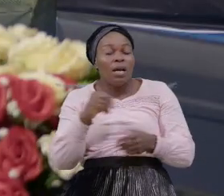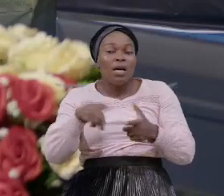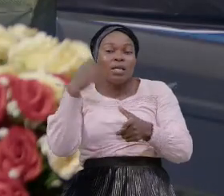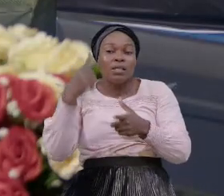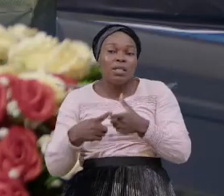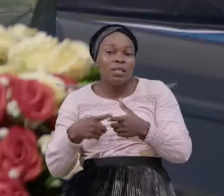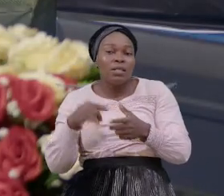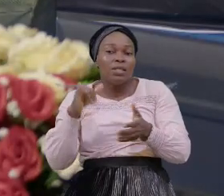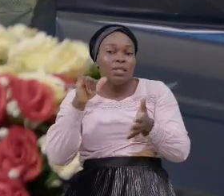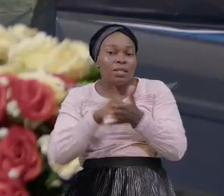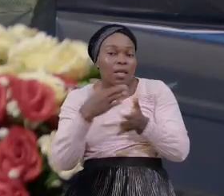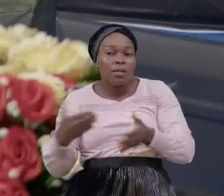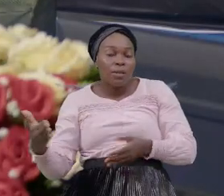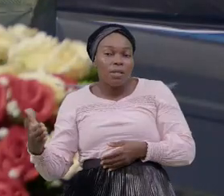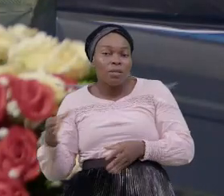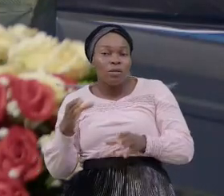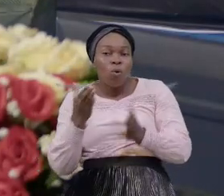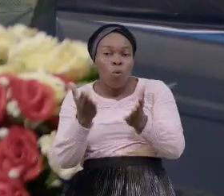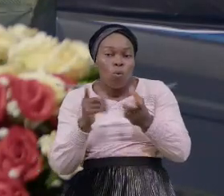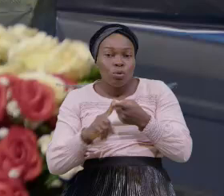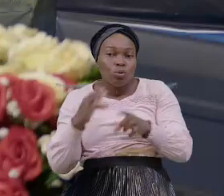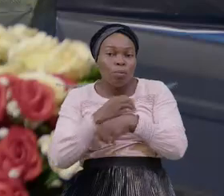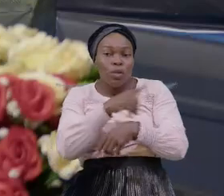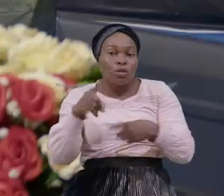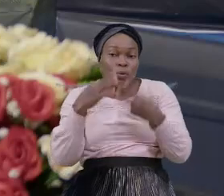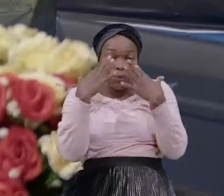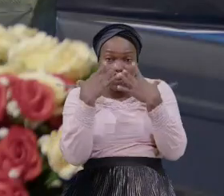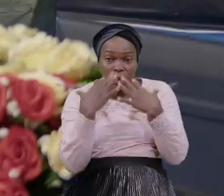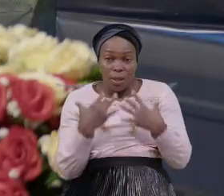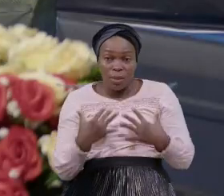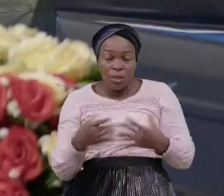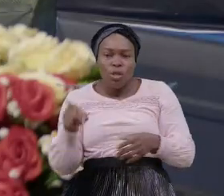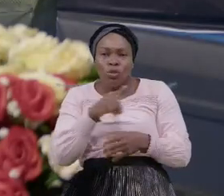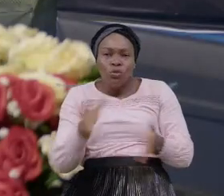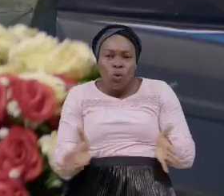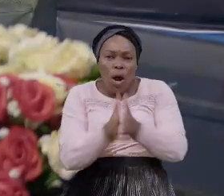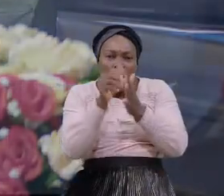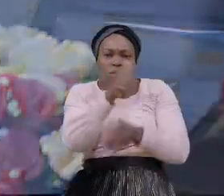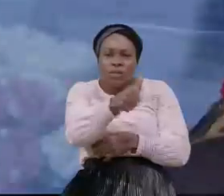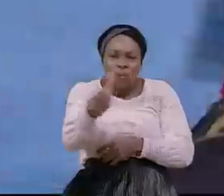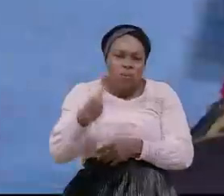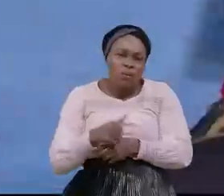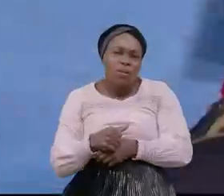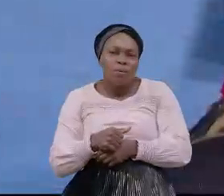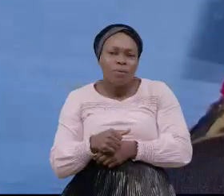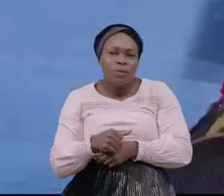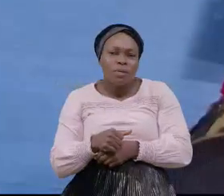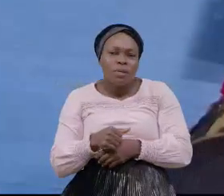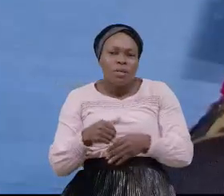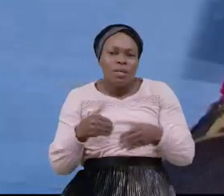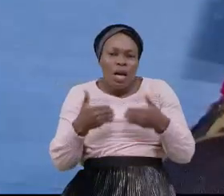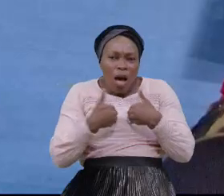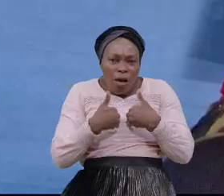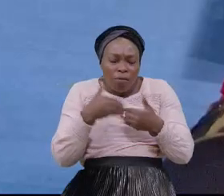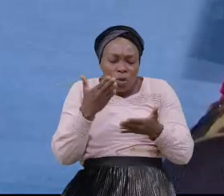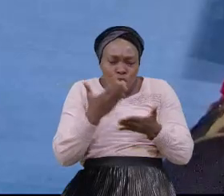tends to make you sad, you ask yourself, has something like this happened